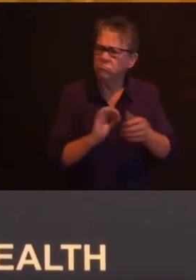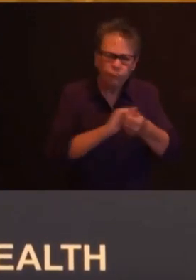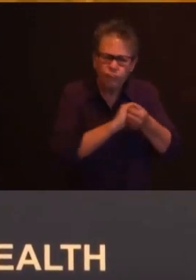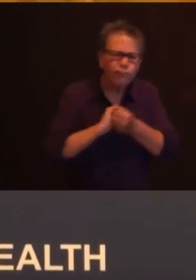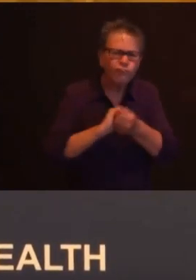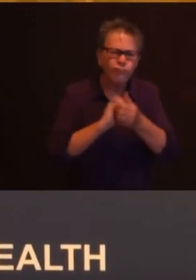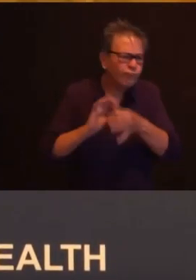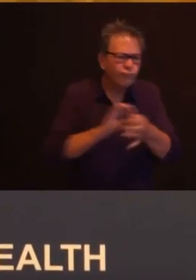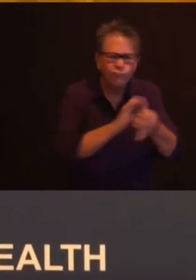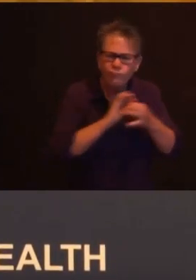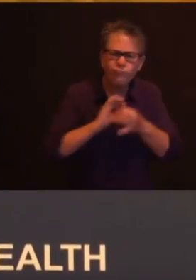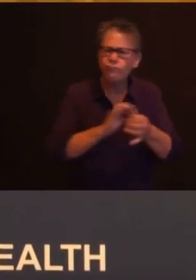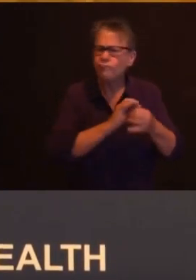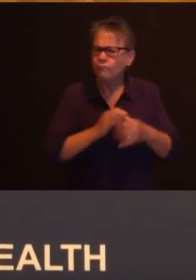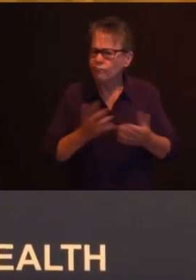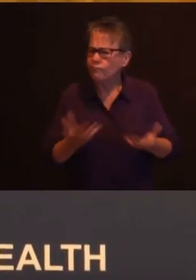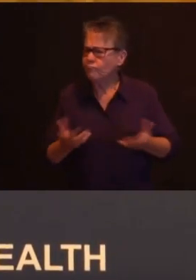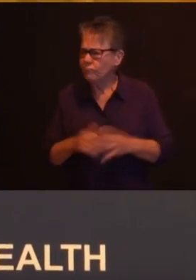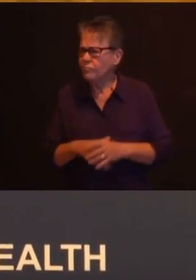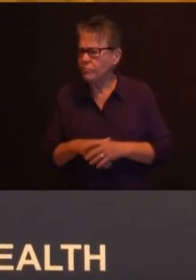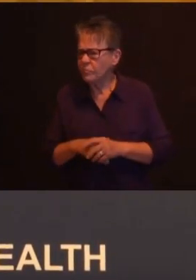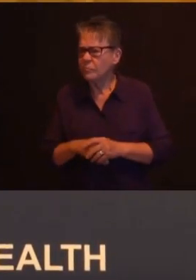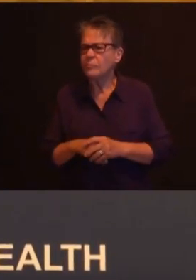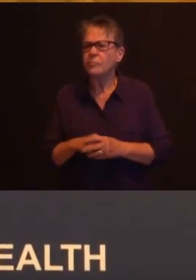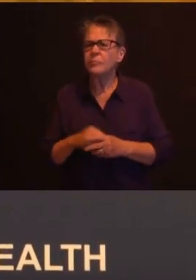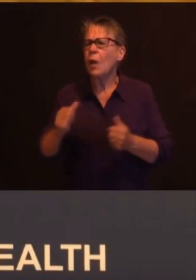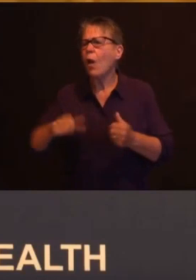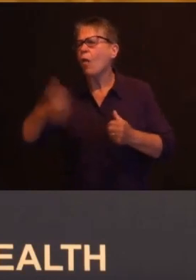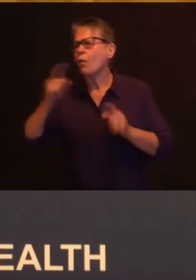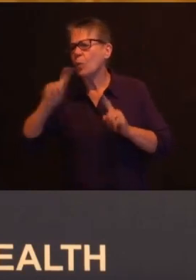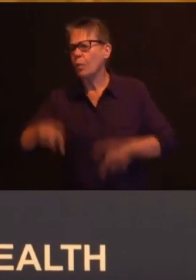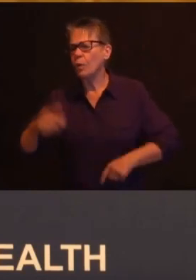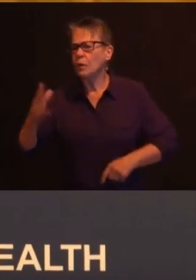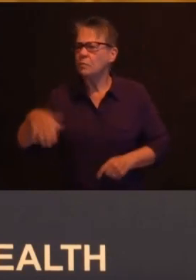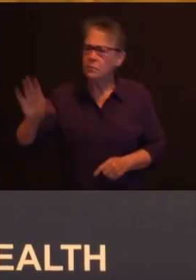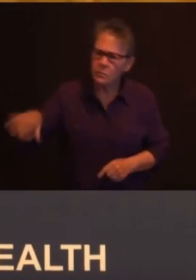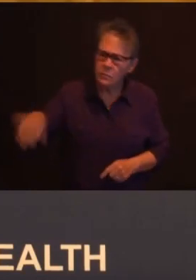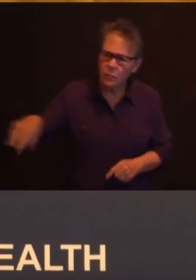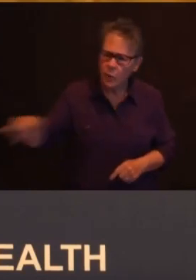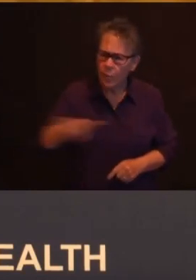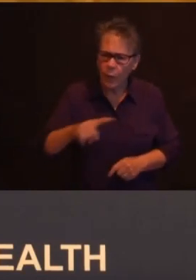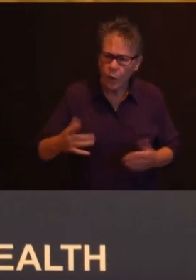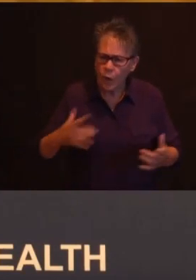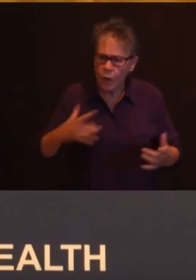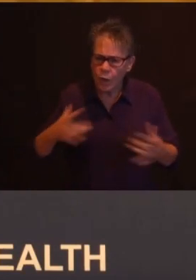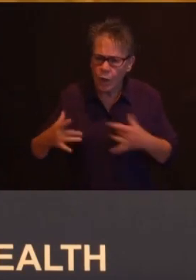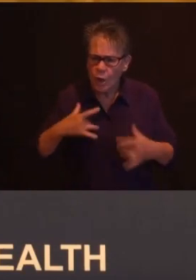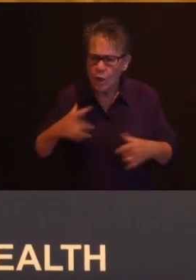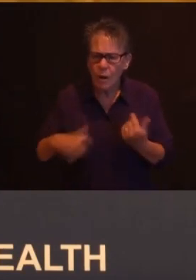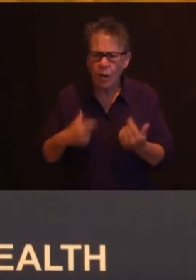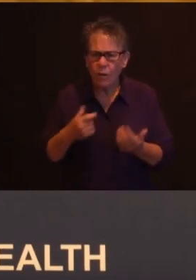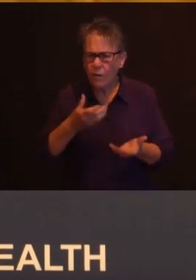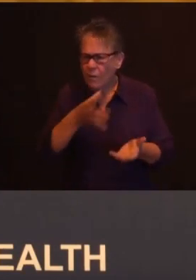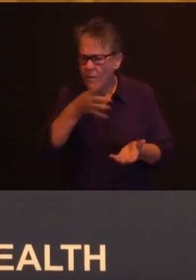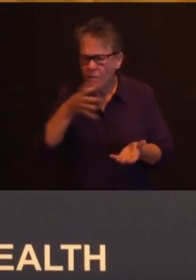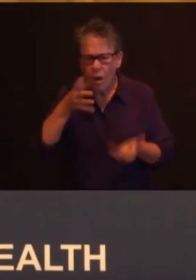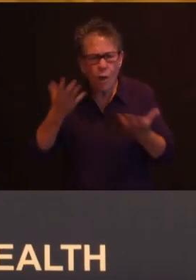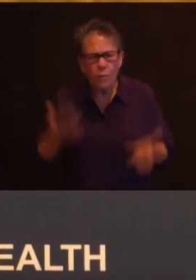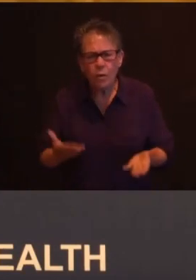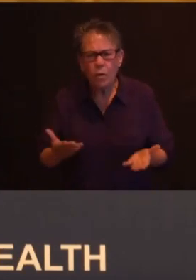the non-cooperation with growers and their hesitance to have migrant workers tested on their farms? Do you support the